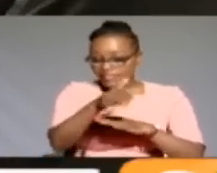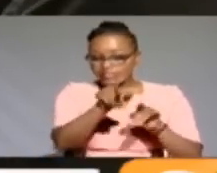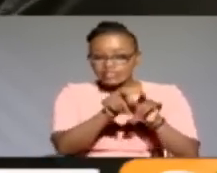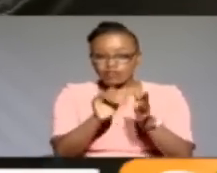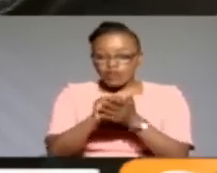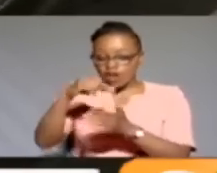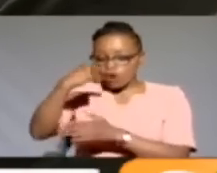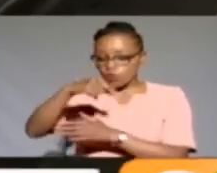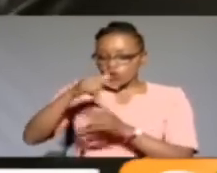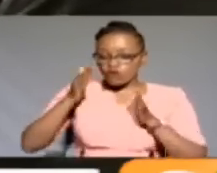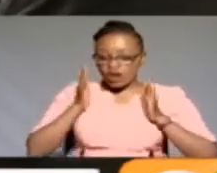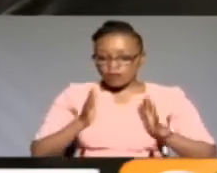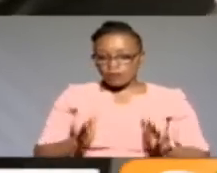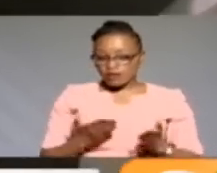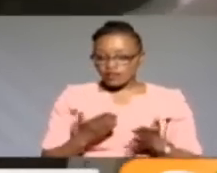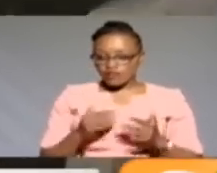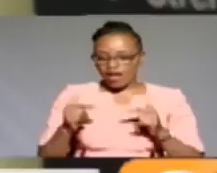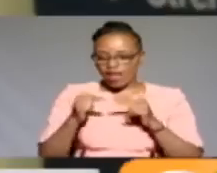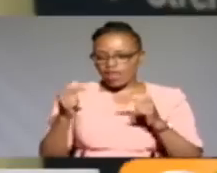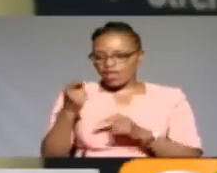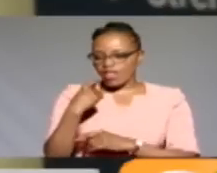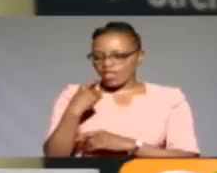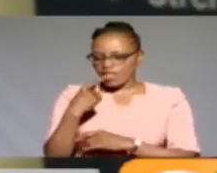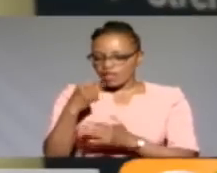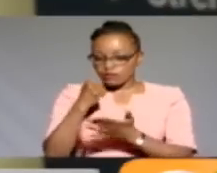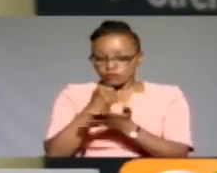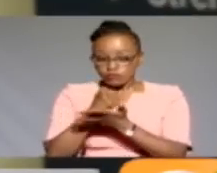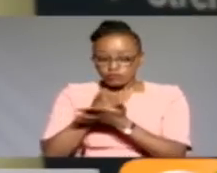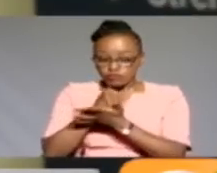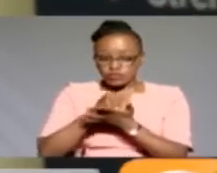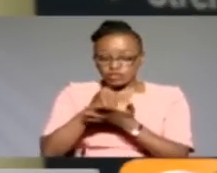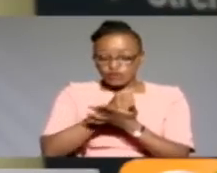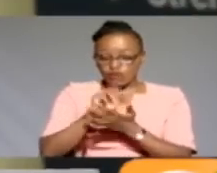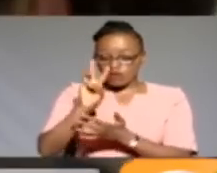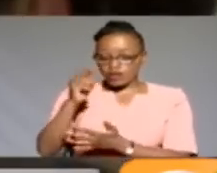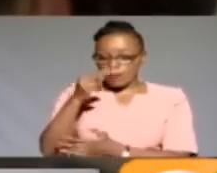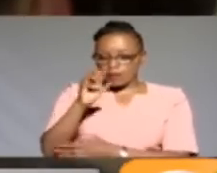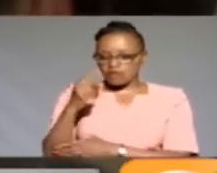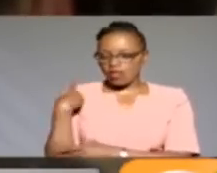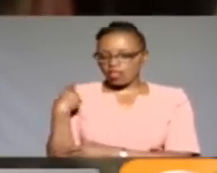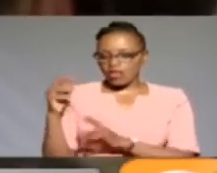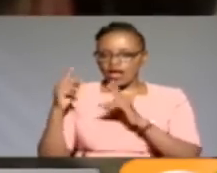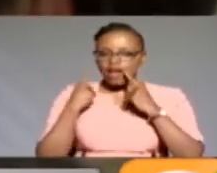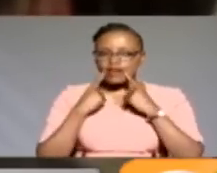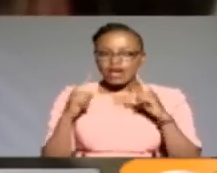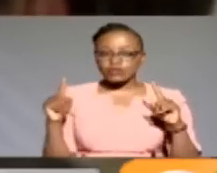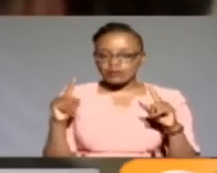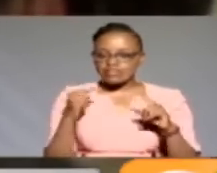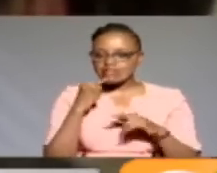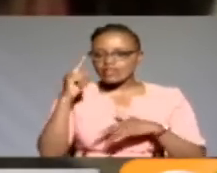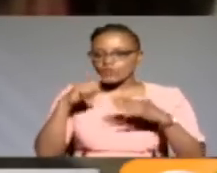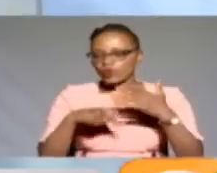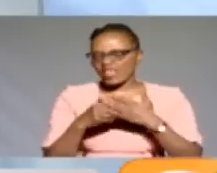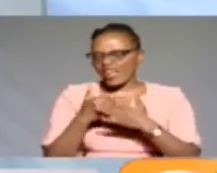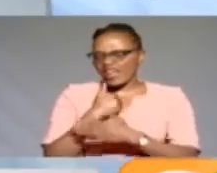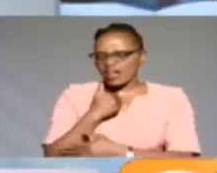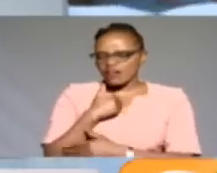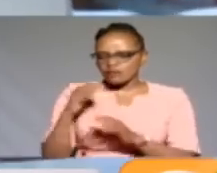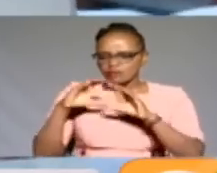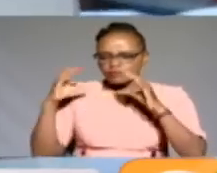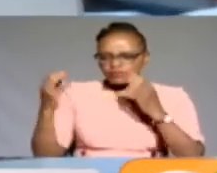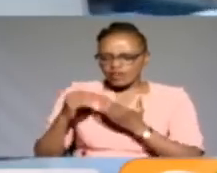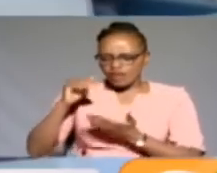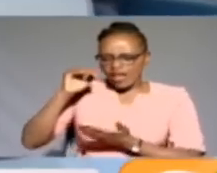qualified medic administer antivenom. However, the World Health Organization in a recent announcement indicated that there is a global shortage